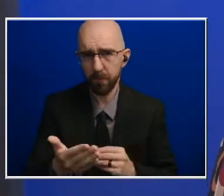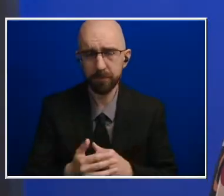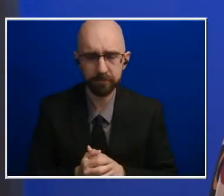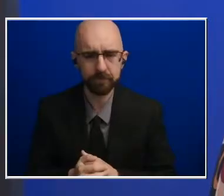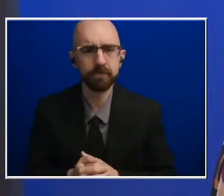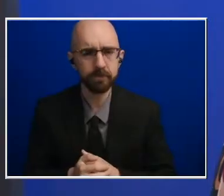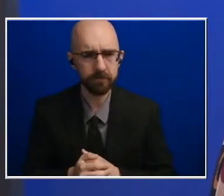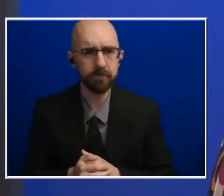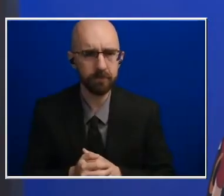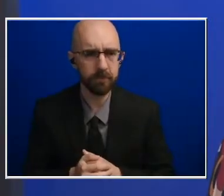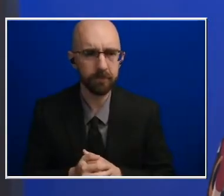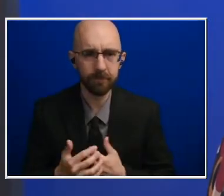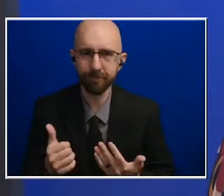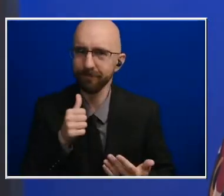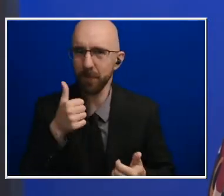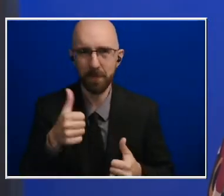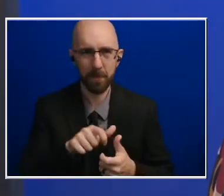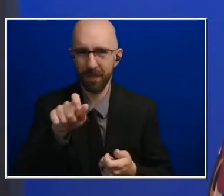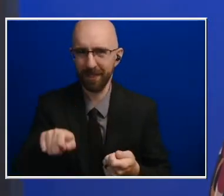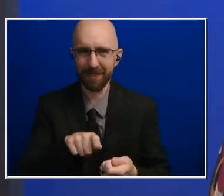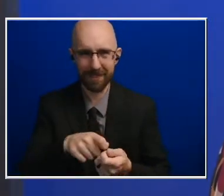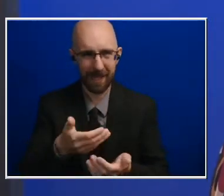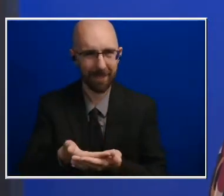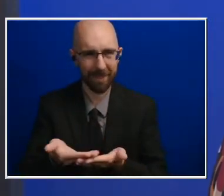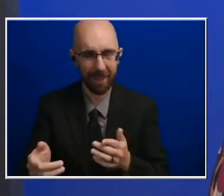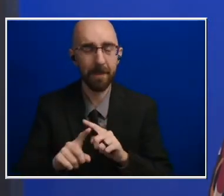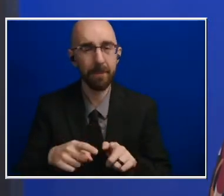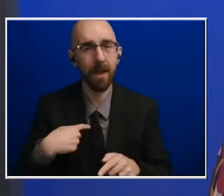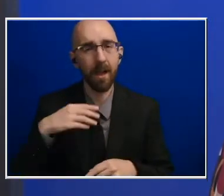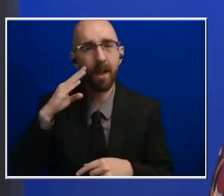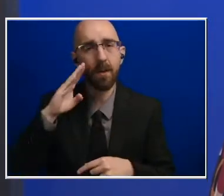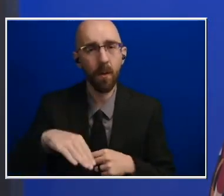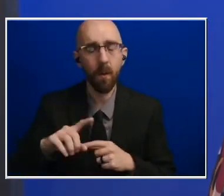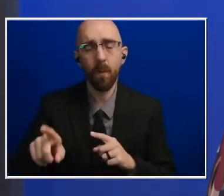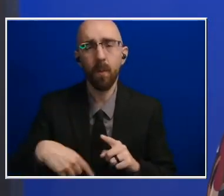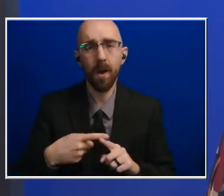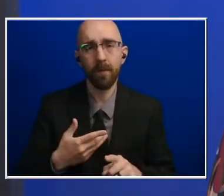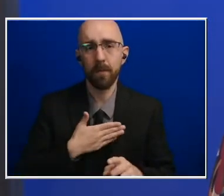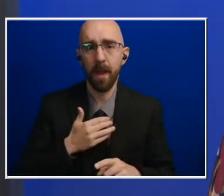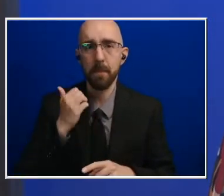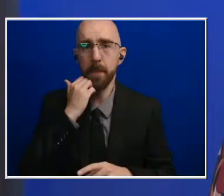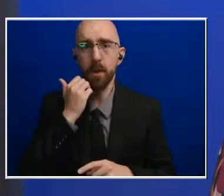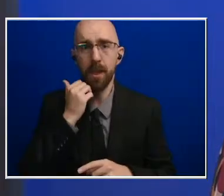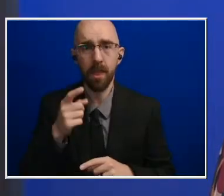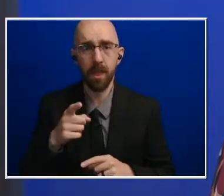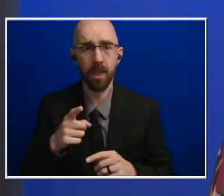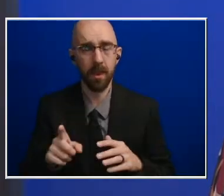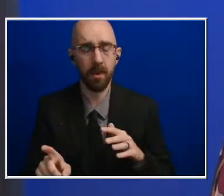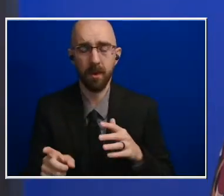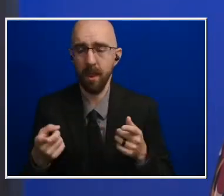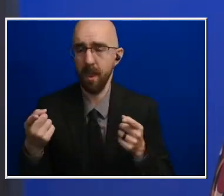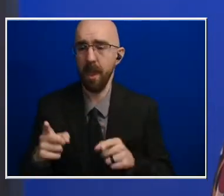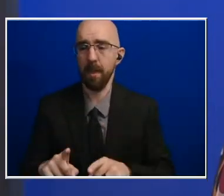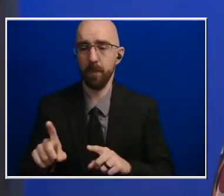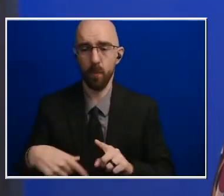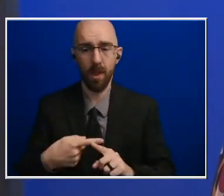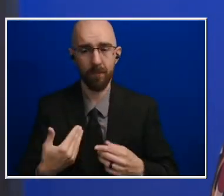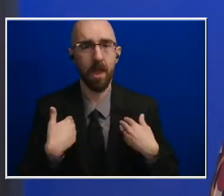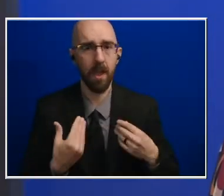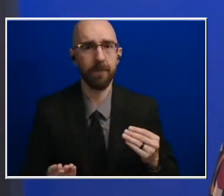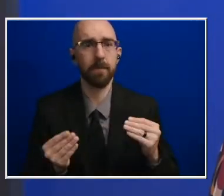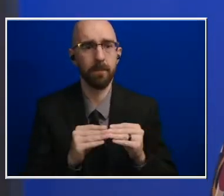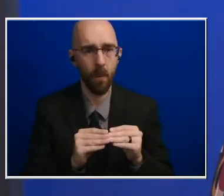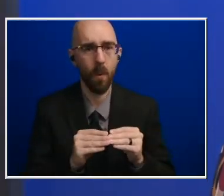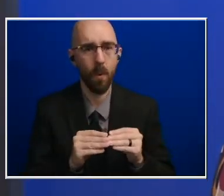don't remember the exact thing, but I know when my period would come on, that's when I would have more of a cluster of